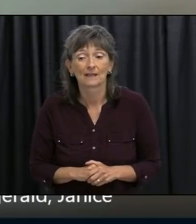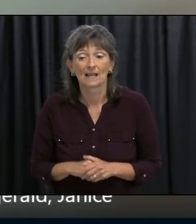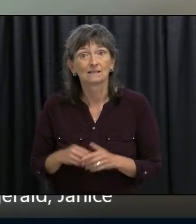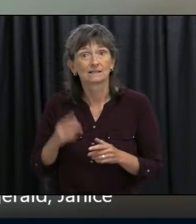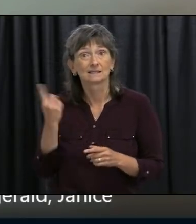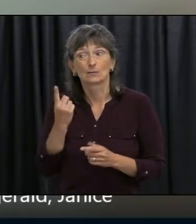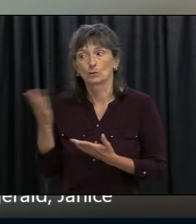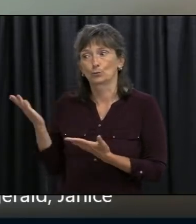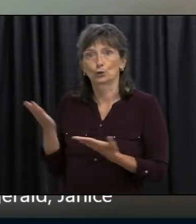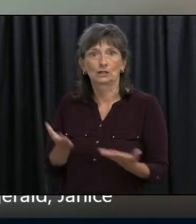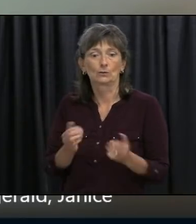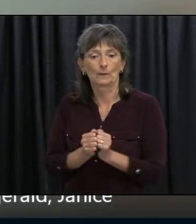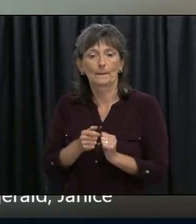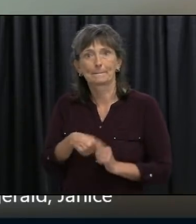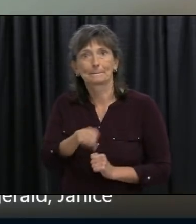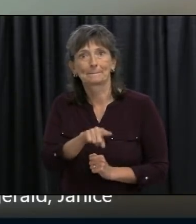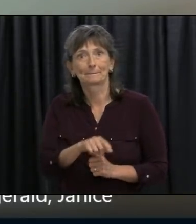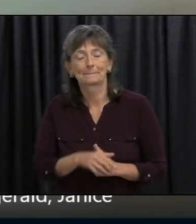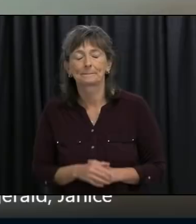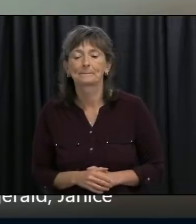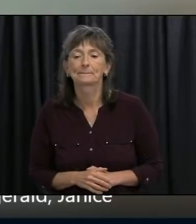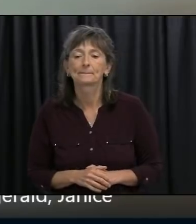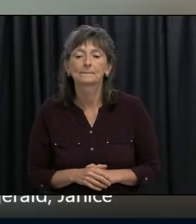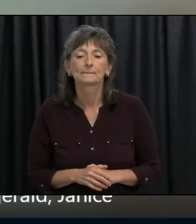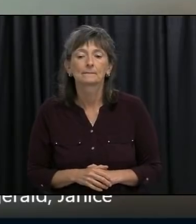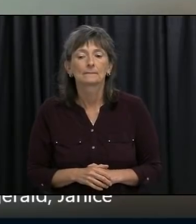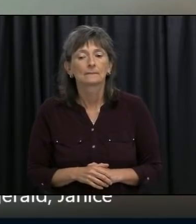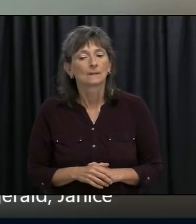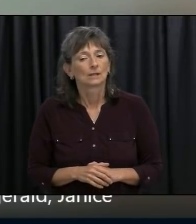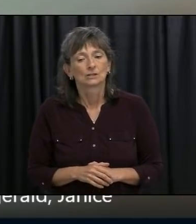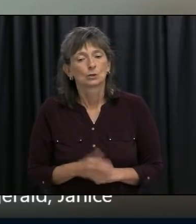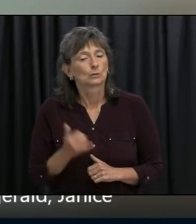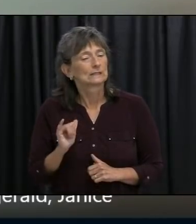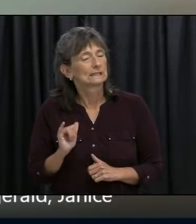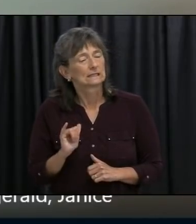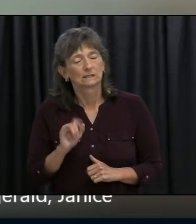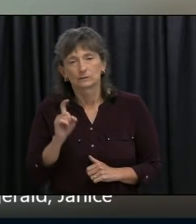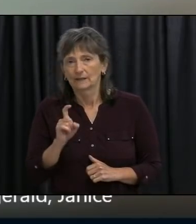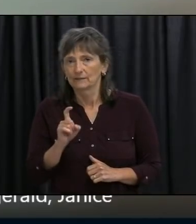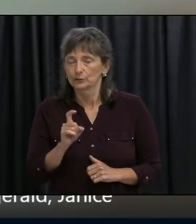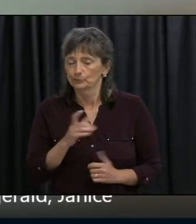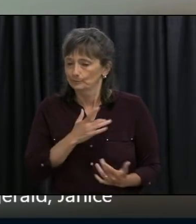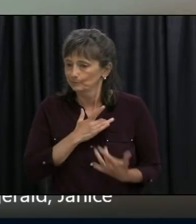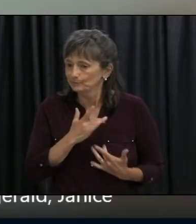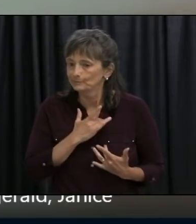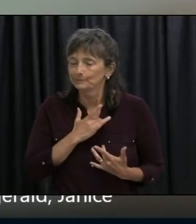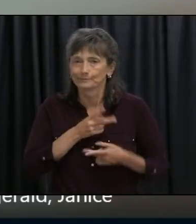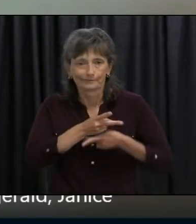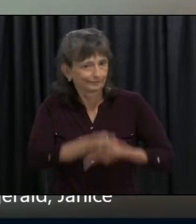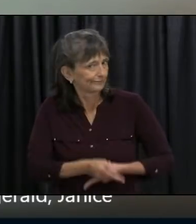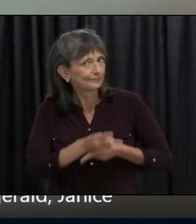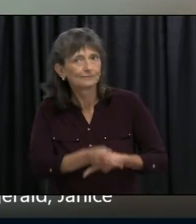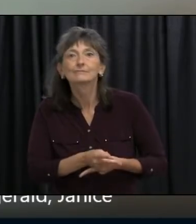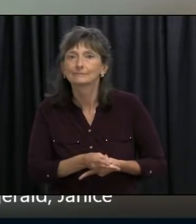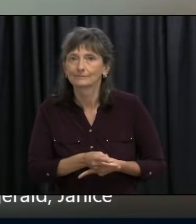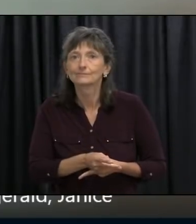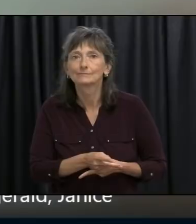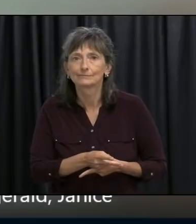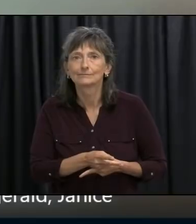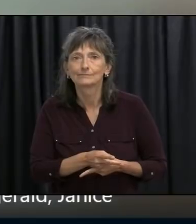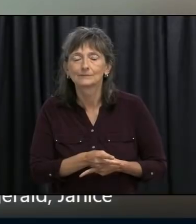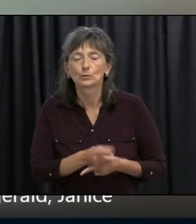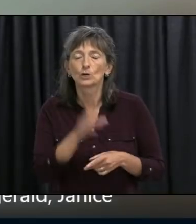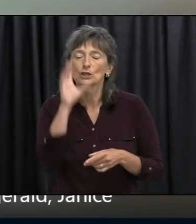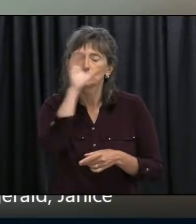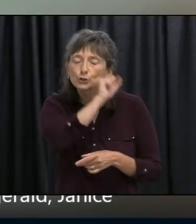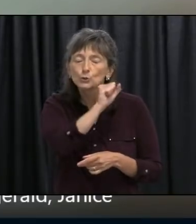the province. So I think, we certainly have to behave as if the virus is